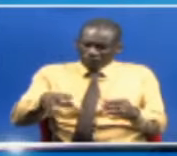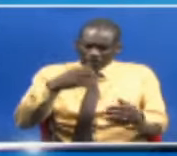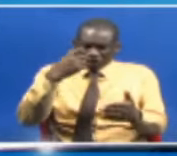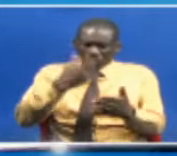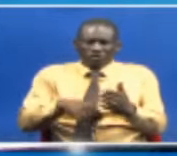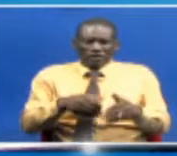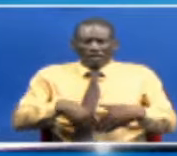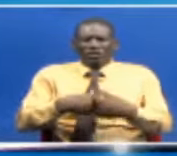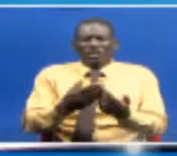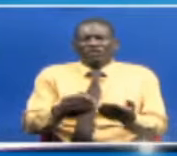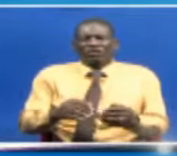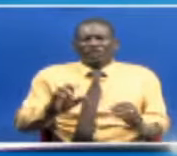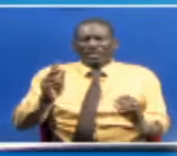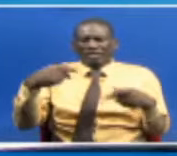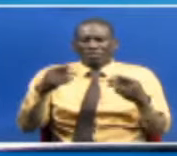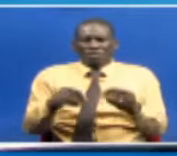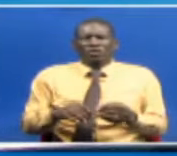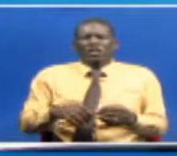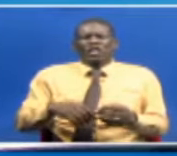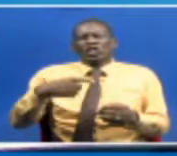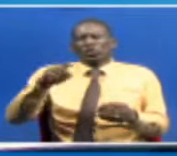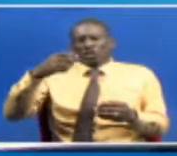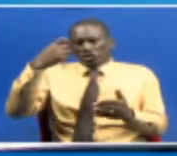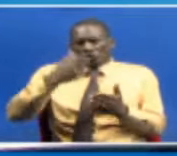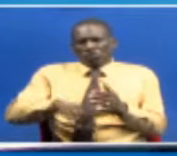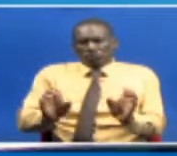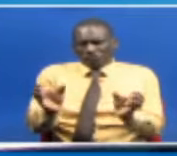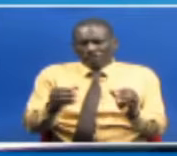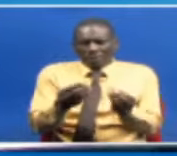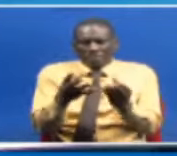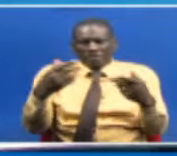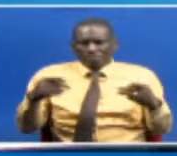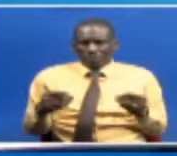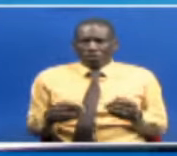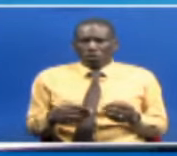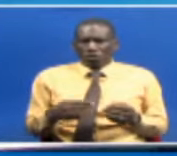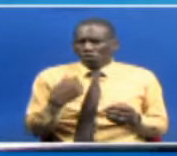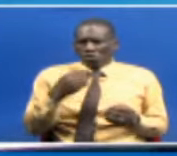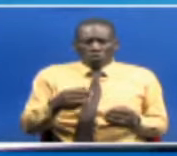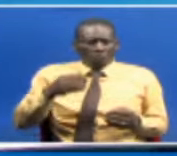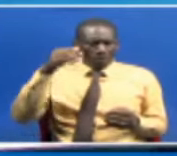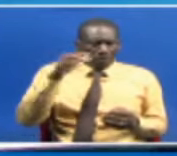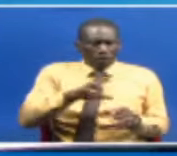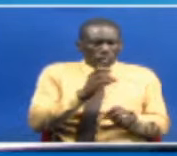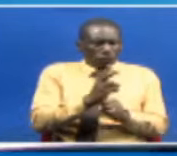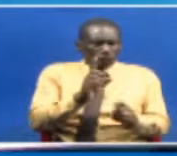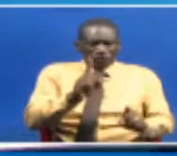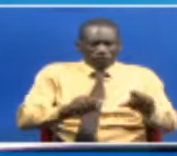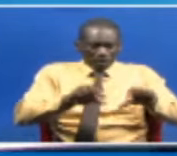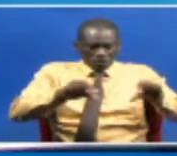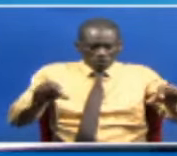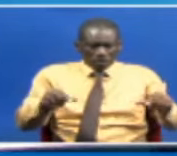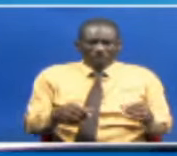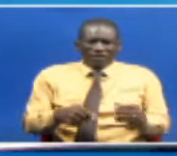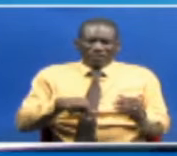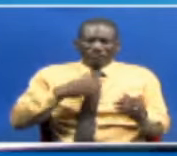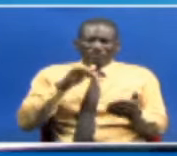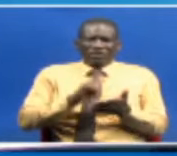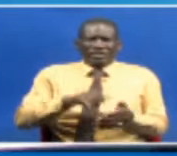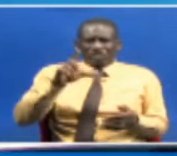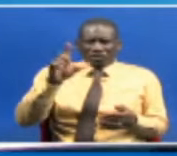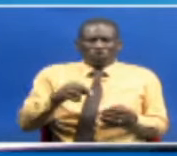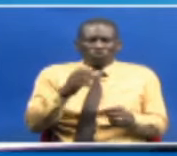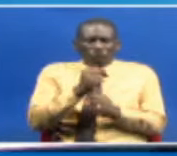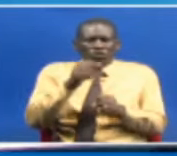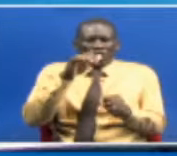Kenyans the right price of gas. Most of the people who would fall off, sometimes they would feel maybe it is cheaper. We'll do a lot of public